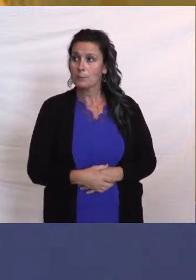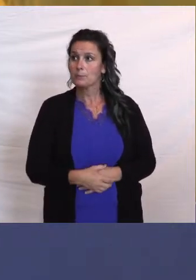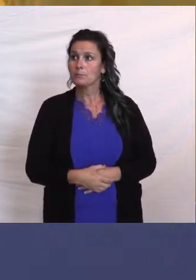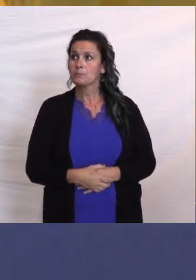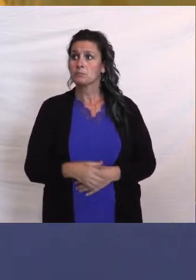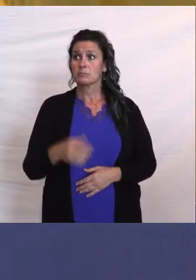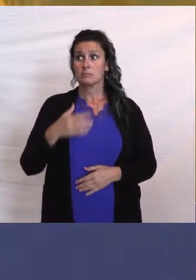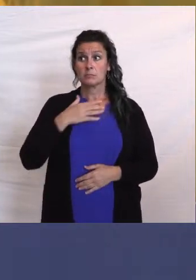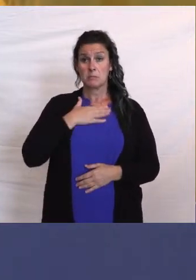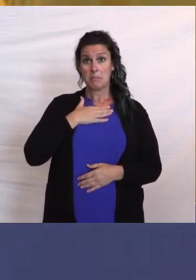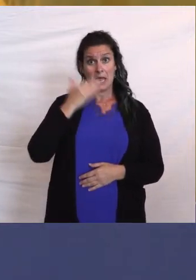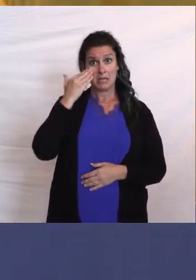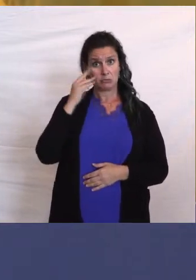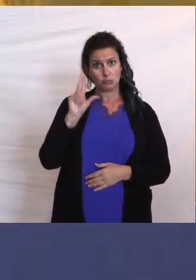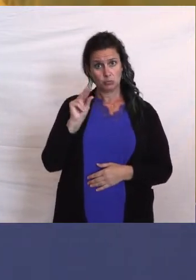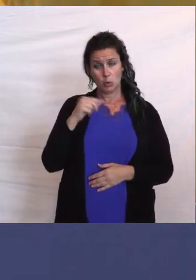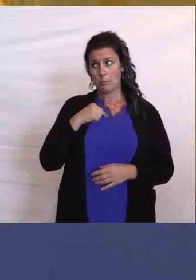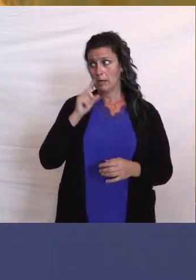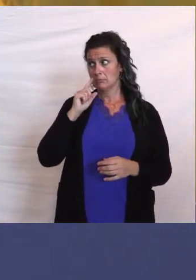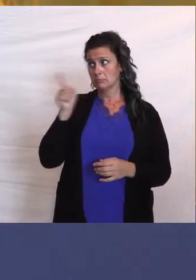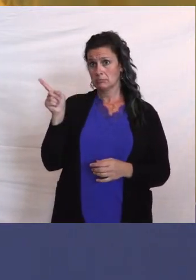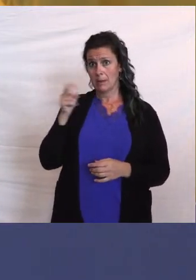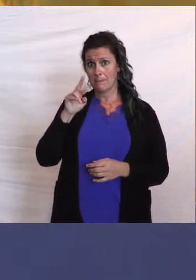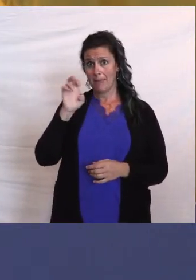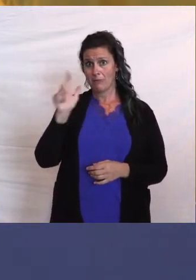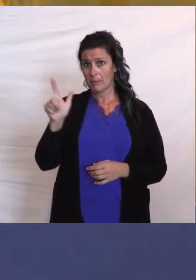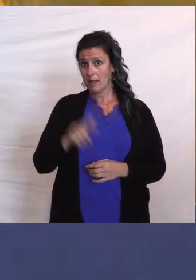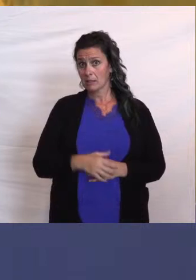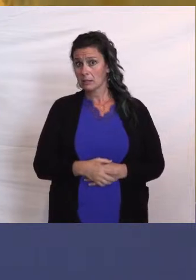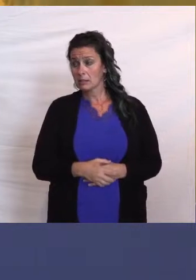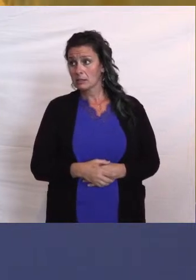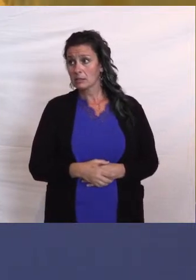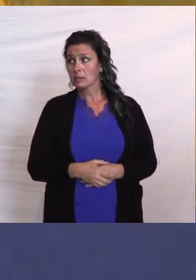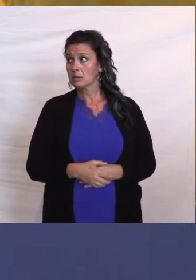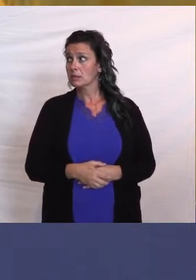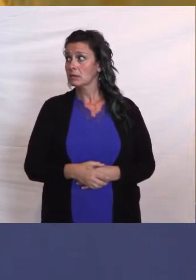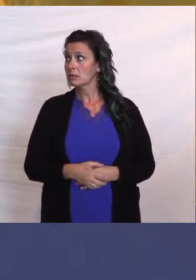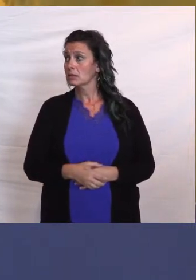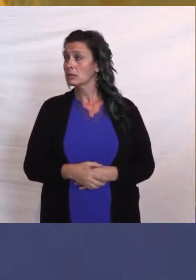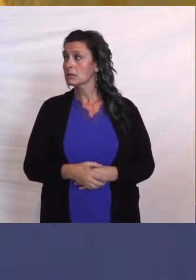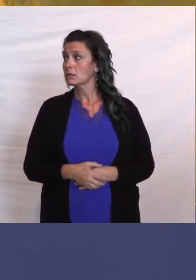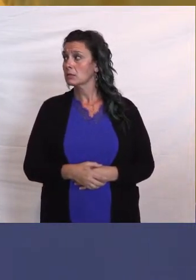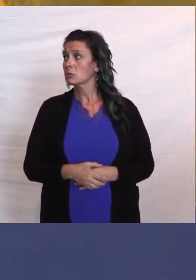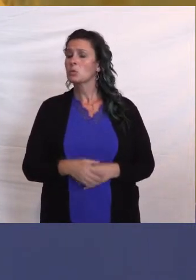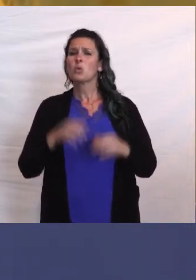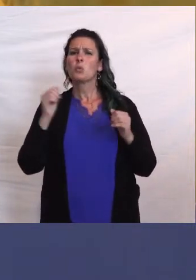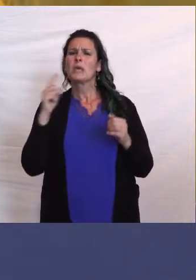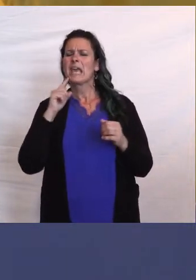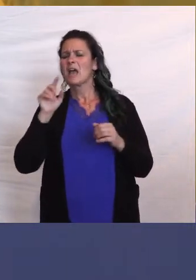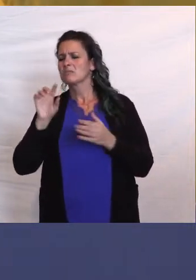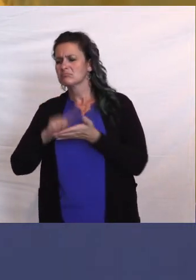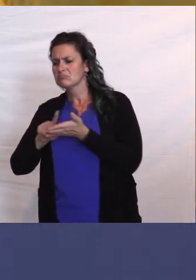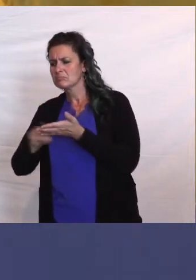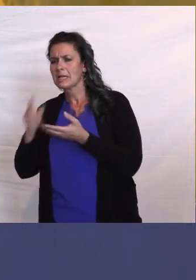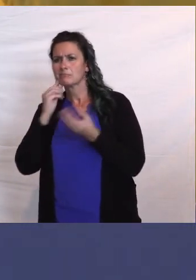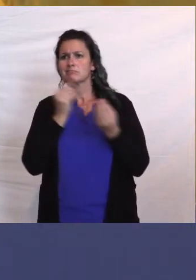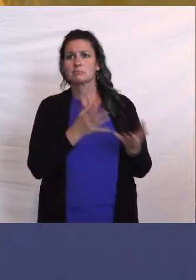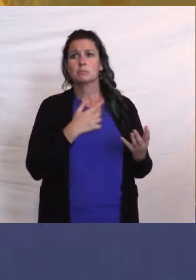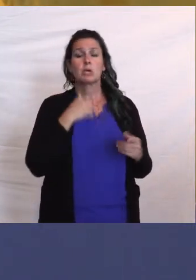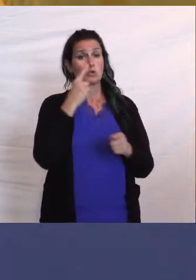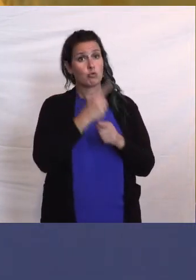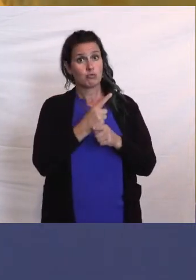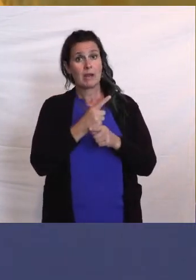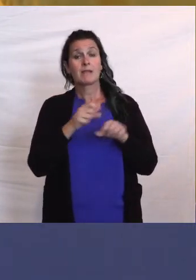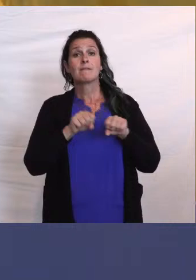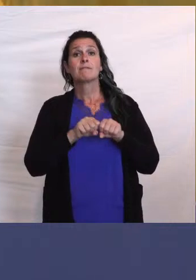To the best of my knowledge, no, but I'm going to defer again to Paramount or Pat. Circle back with you, but you are correct that